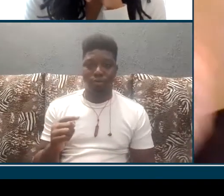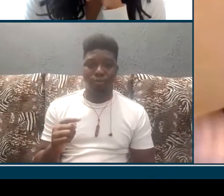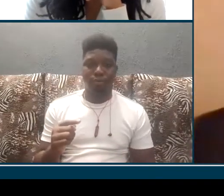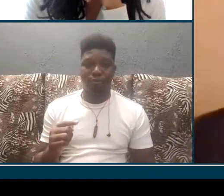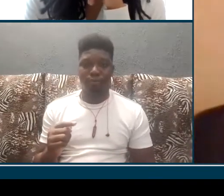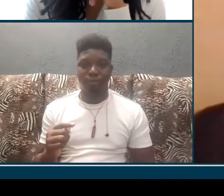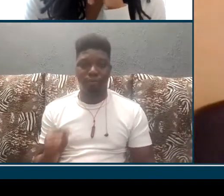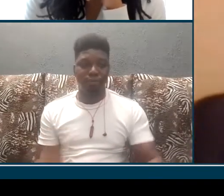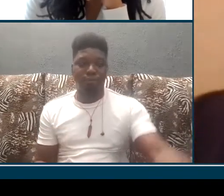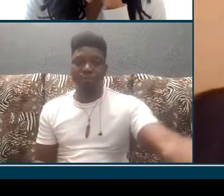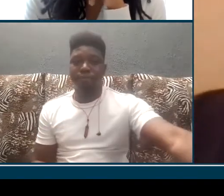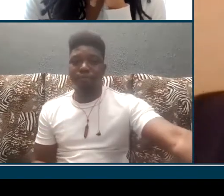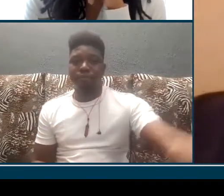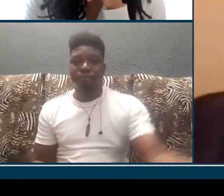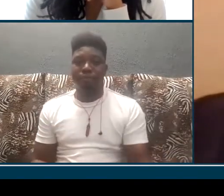anybody doesn't know that.